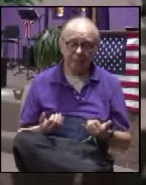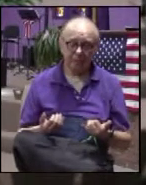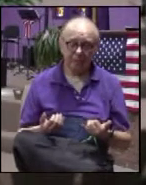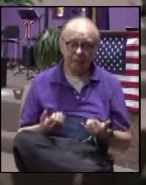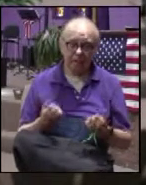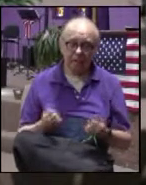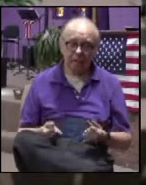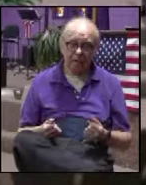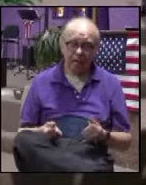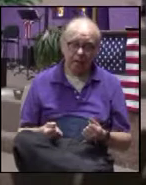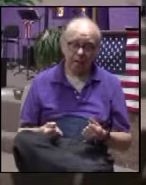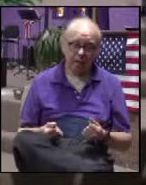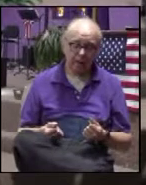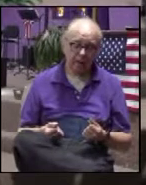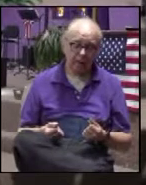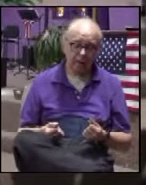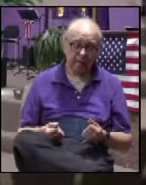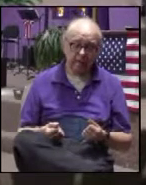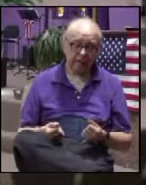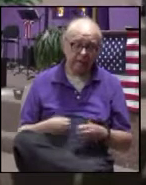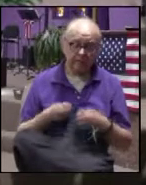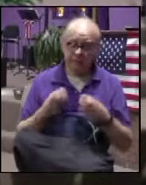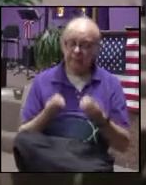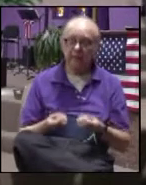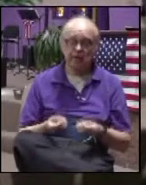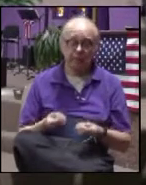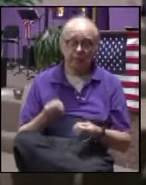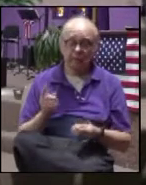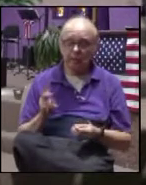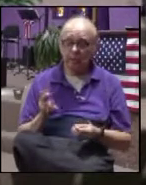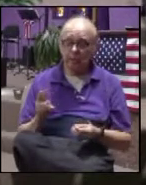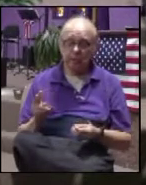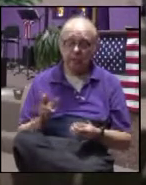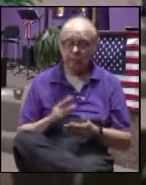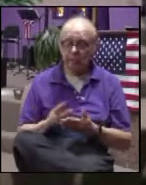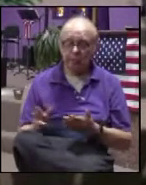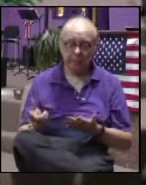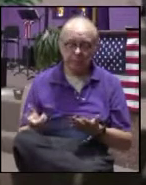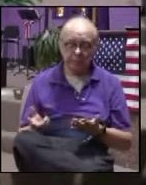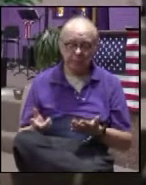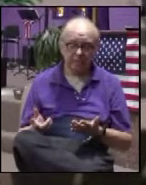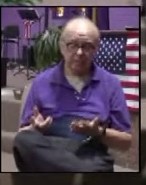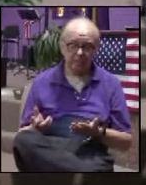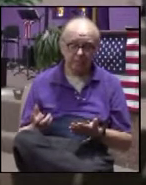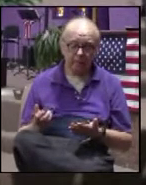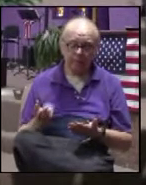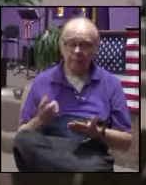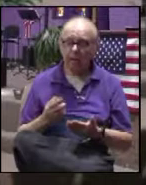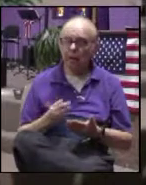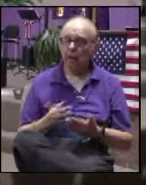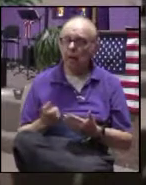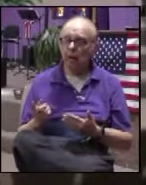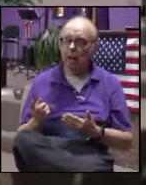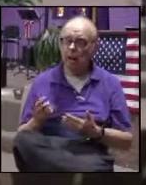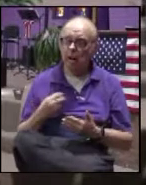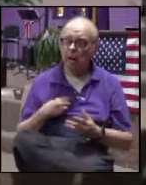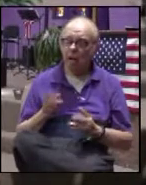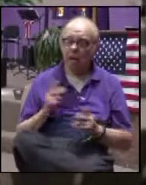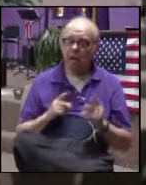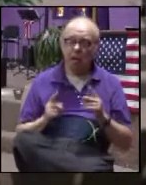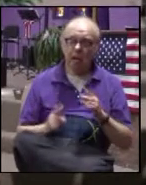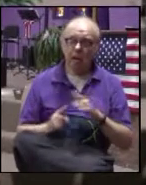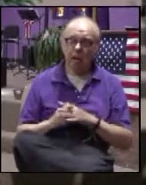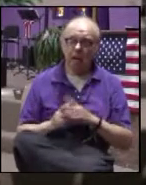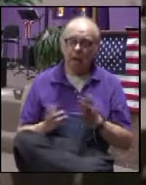Can you carve out 1 to 2 to 3 weeks? In a few weeks, last week we had people showing up